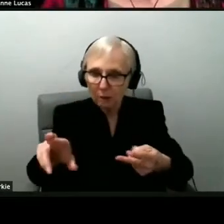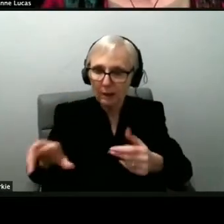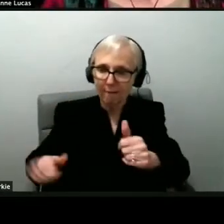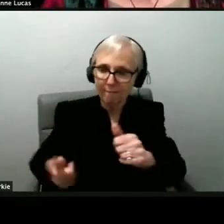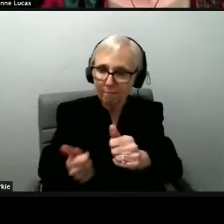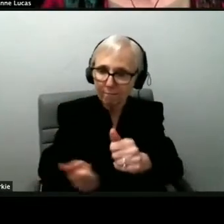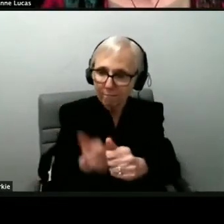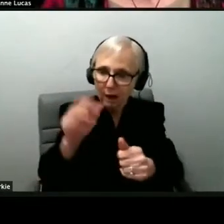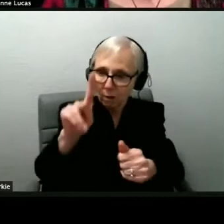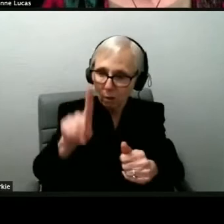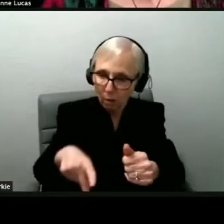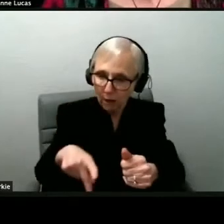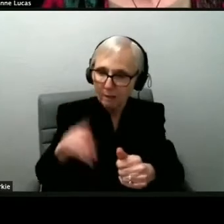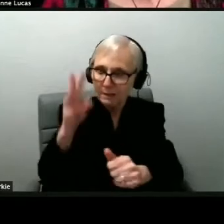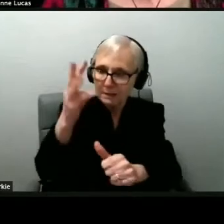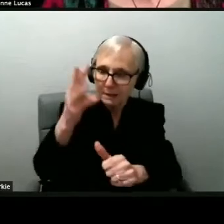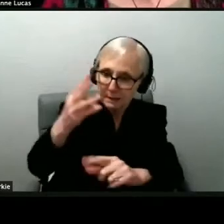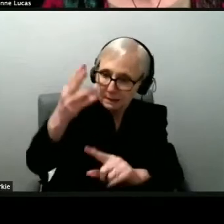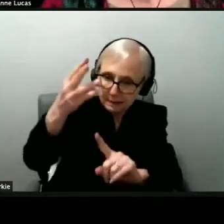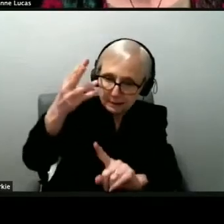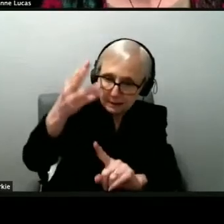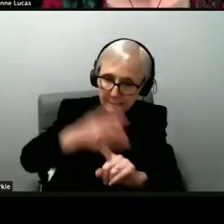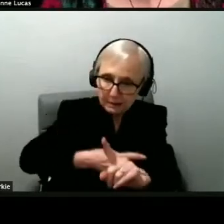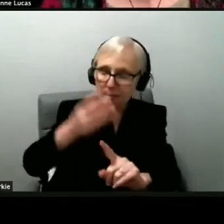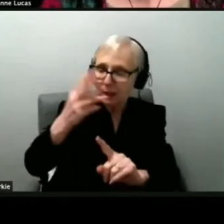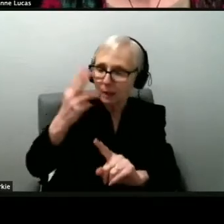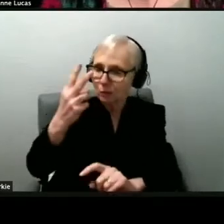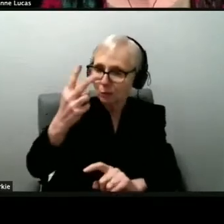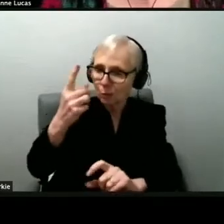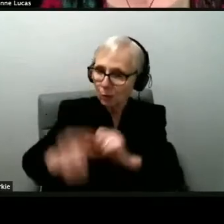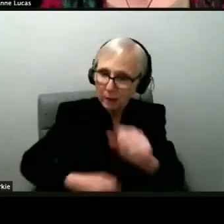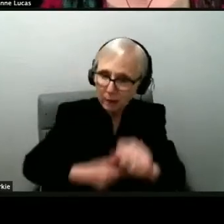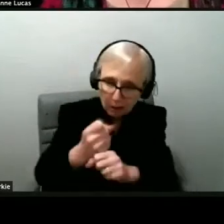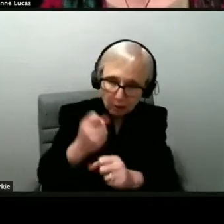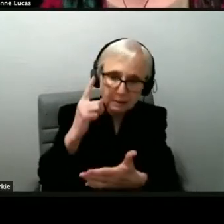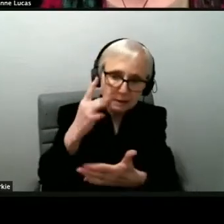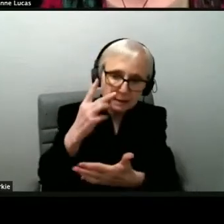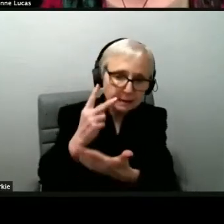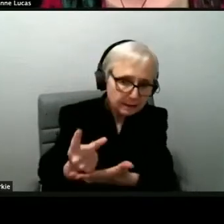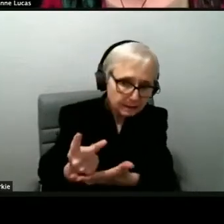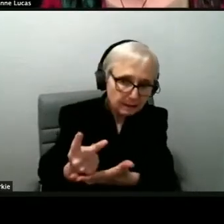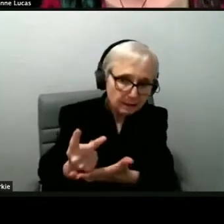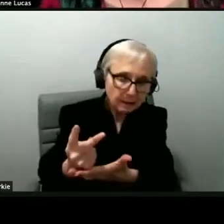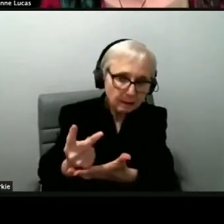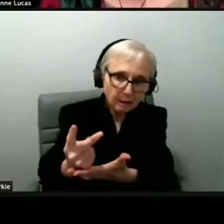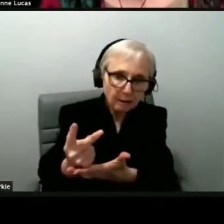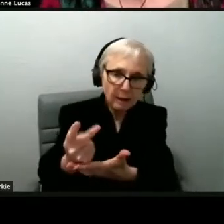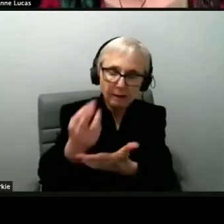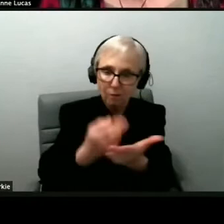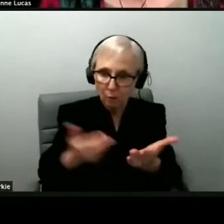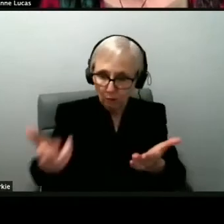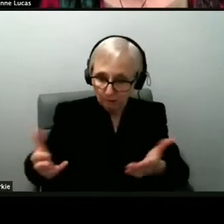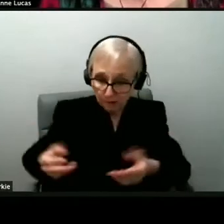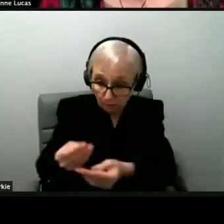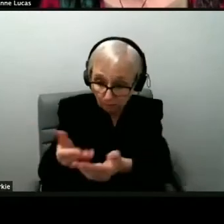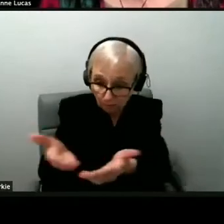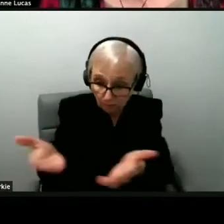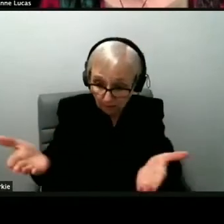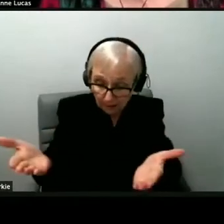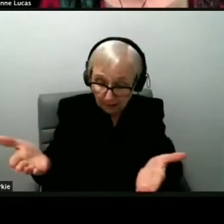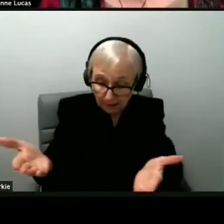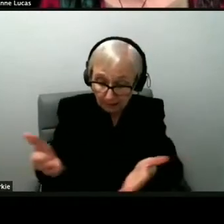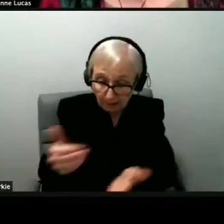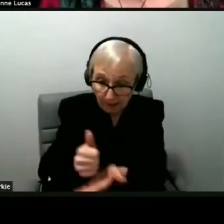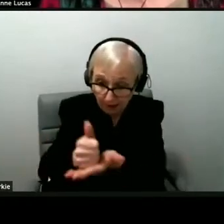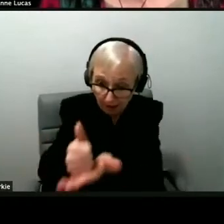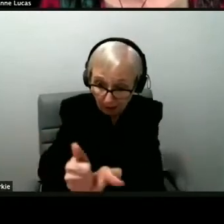time, 6 months, 2 years, a year or so, because we want to see if the resources we're providing and the help that we're giving